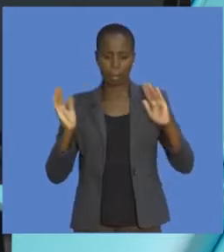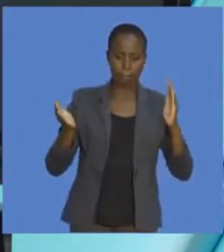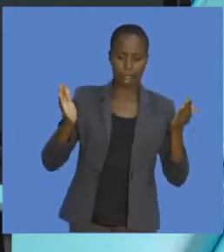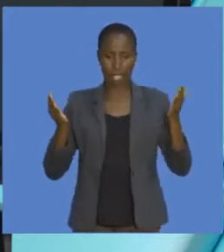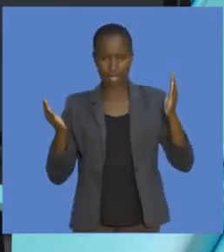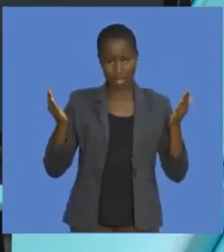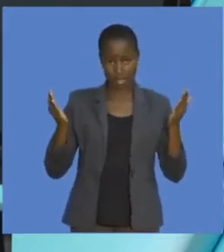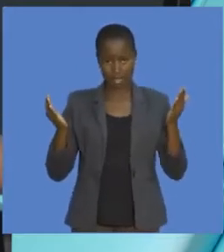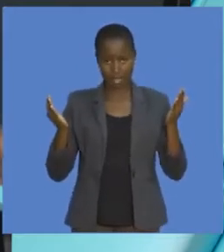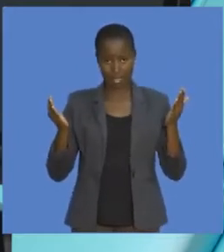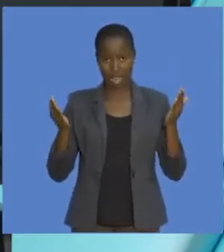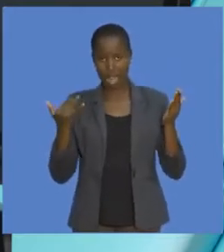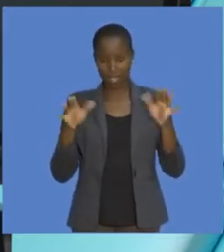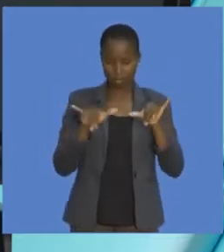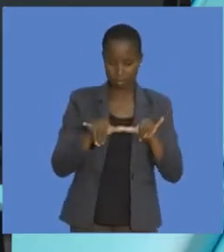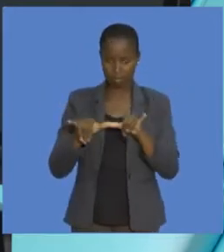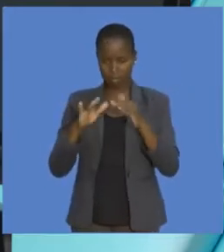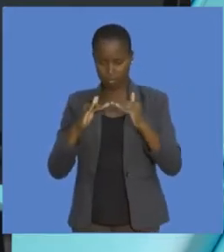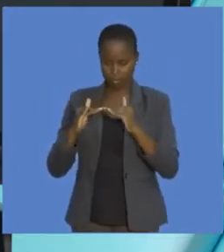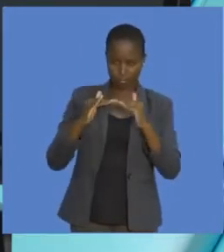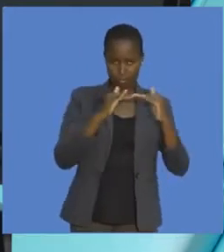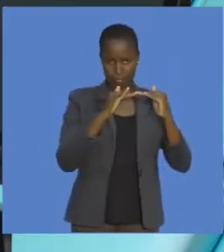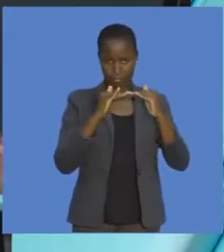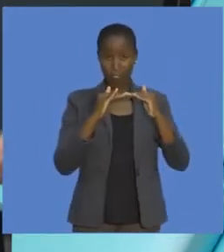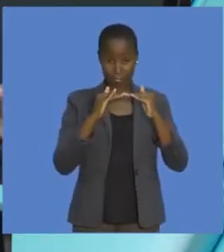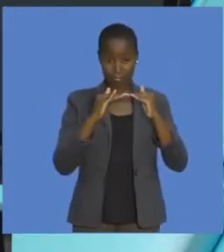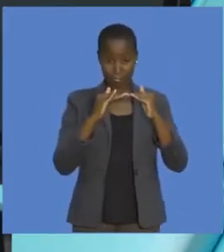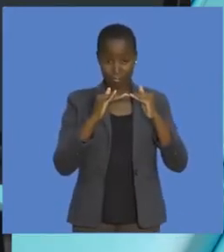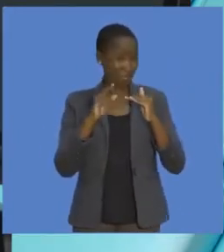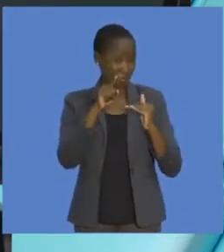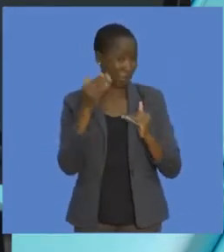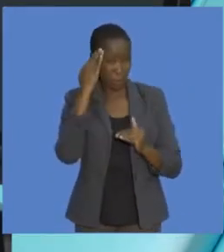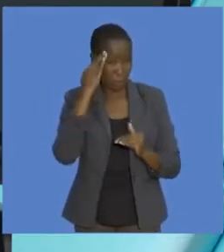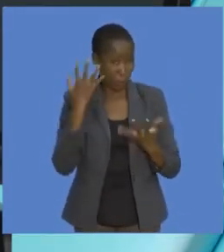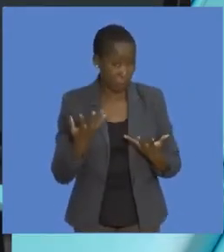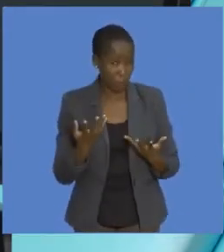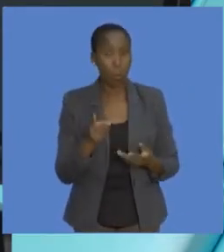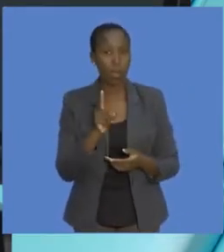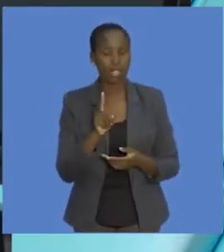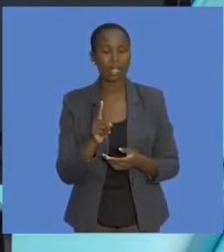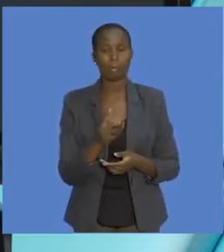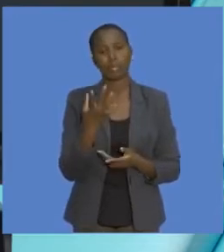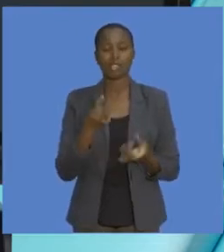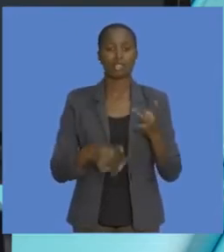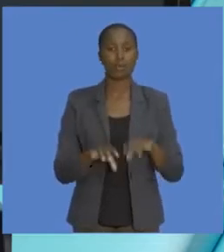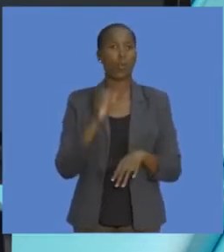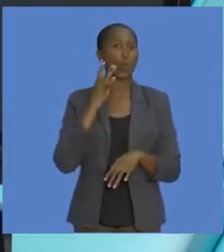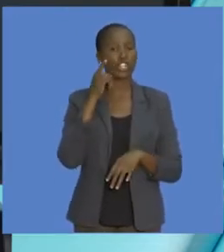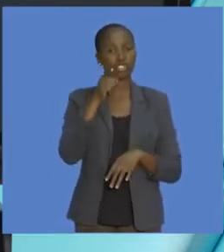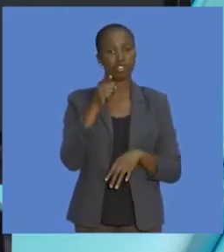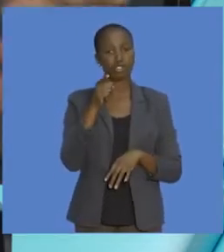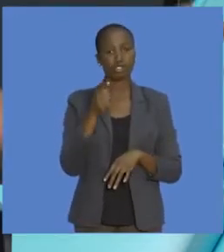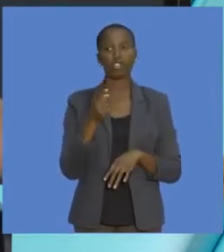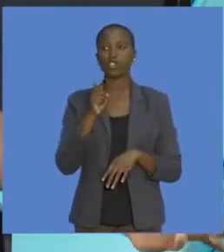is kind of a balance or a seesaw. And you know that at some point when you've been playing around on a